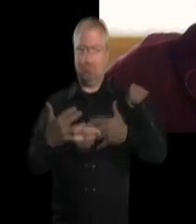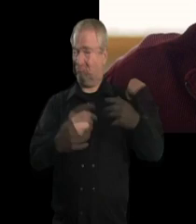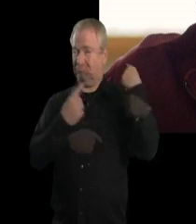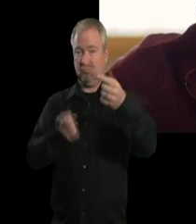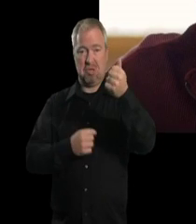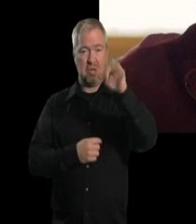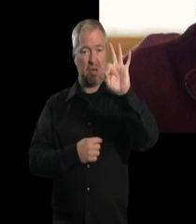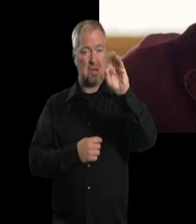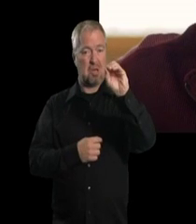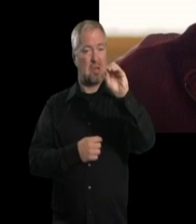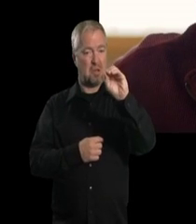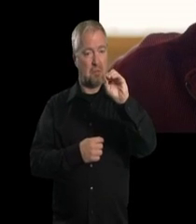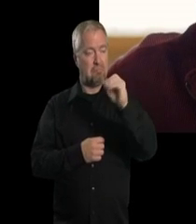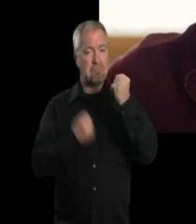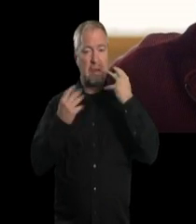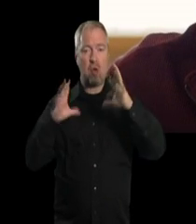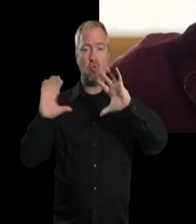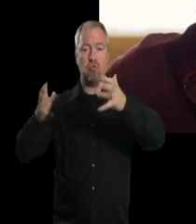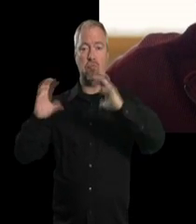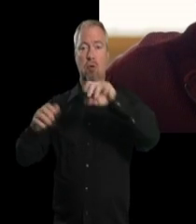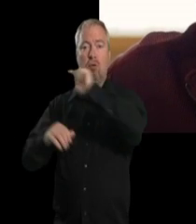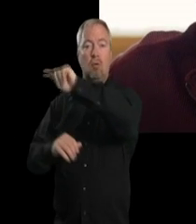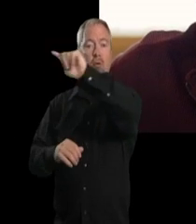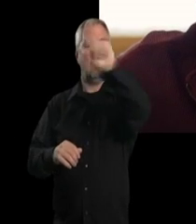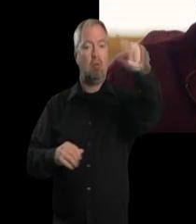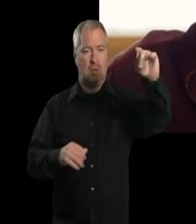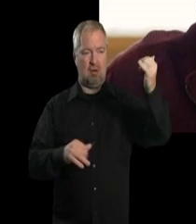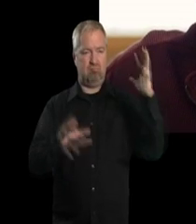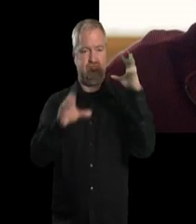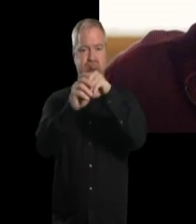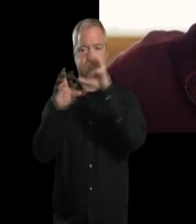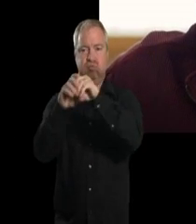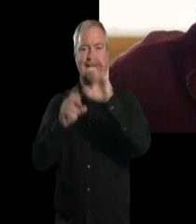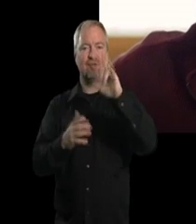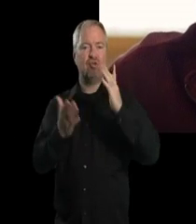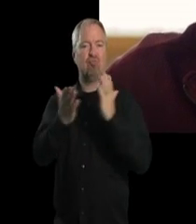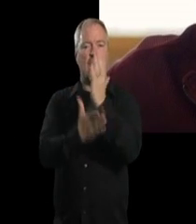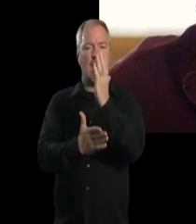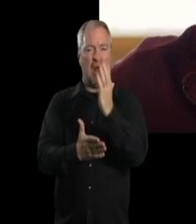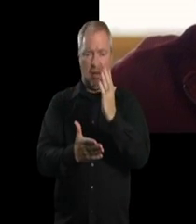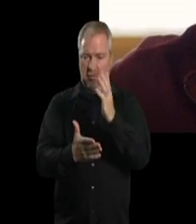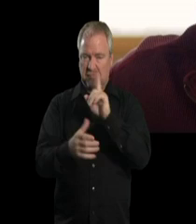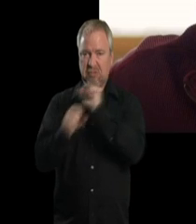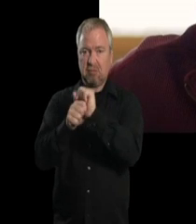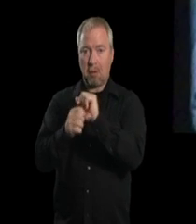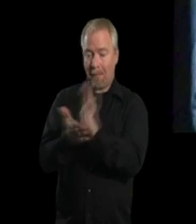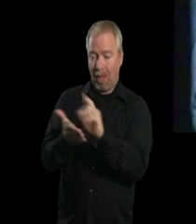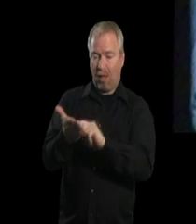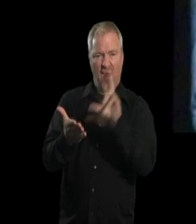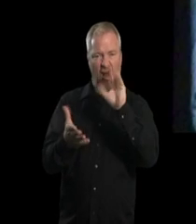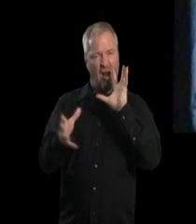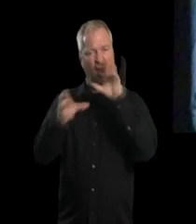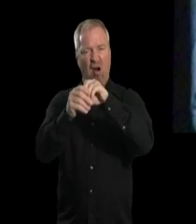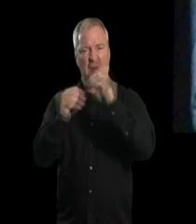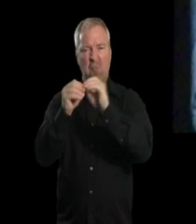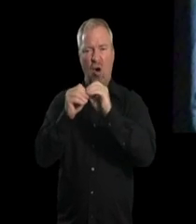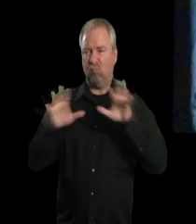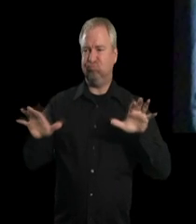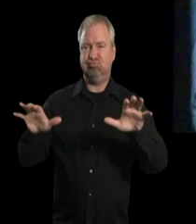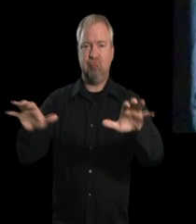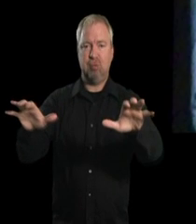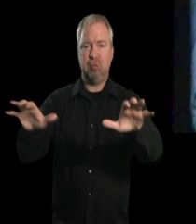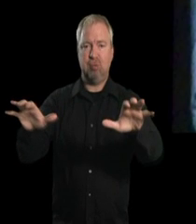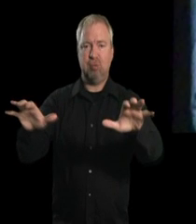Up until 1990, a lot of other groups had gotten their civil rights, at least on paper, maybe not in reality, except for the disability